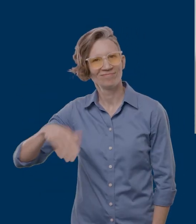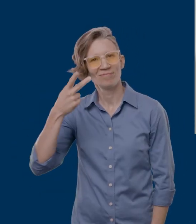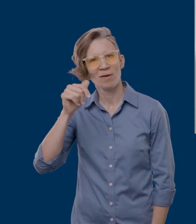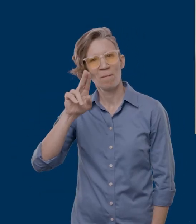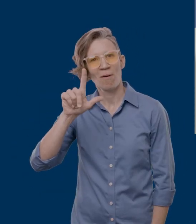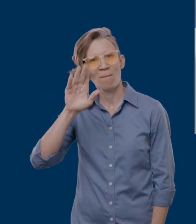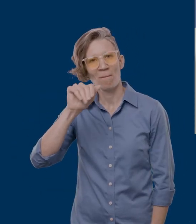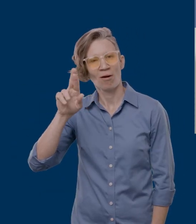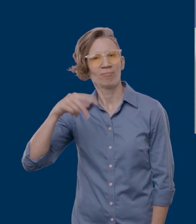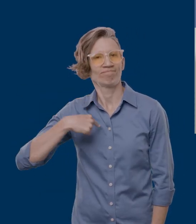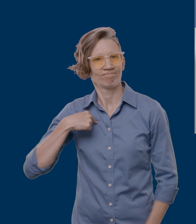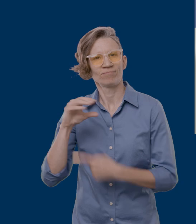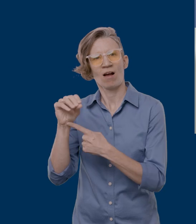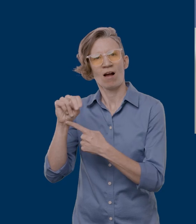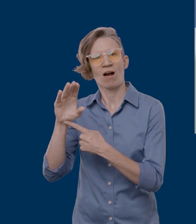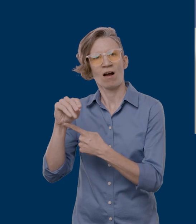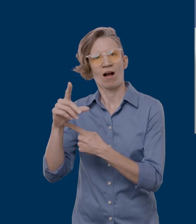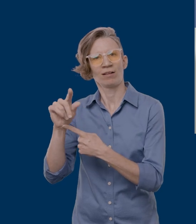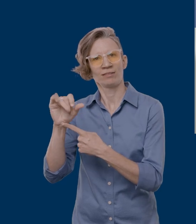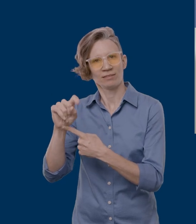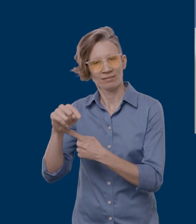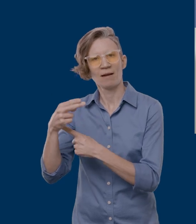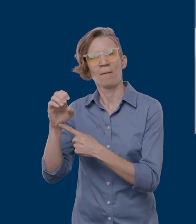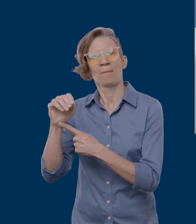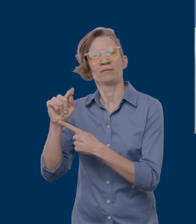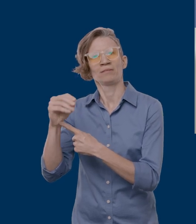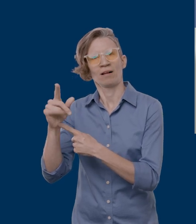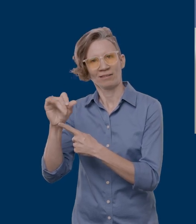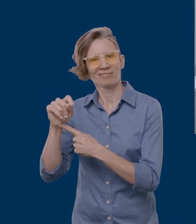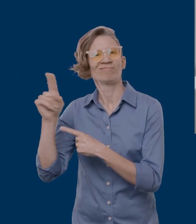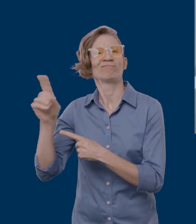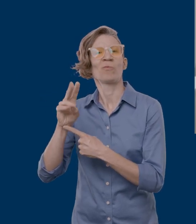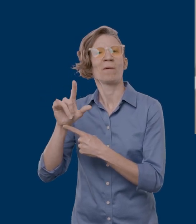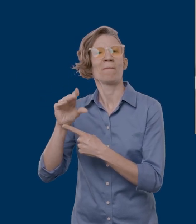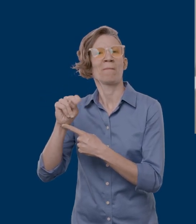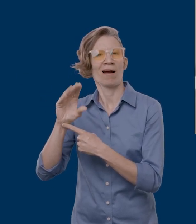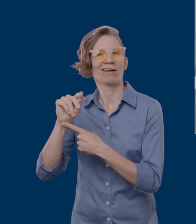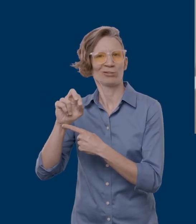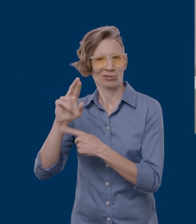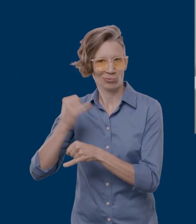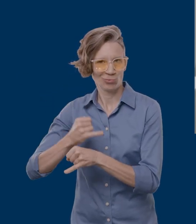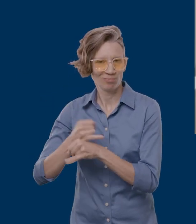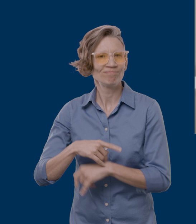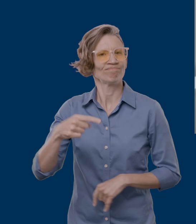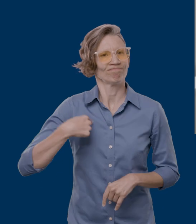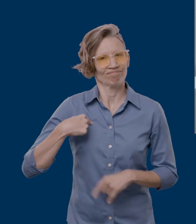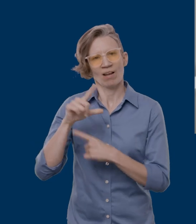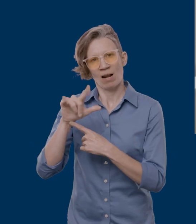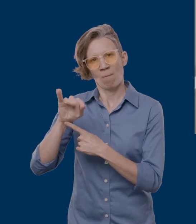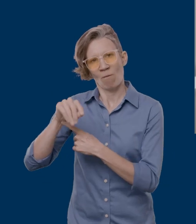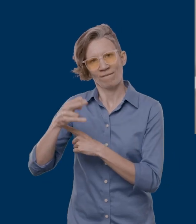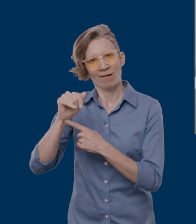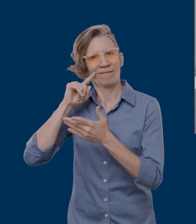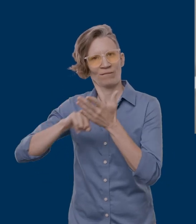name is Paul Barr. I'm an oncologist, hematologist here at the Wilmot Cancer Institute. I'm a lymphoma investigator and also medical director